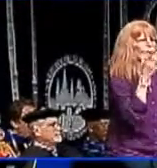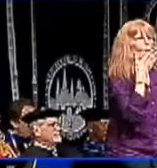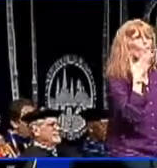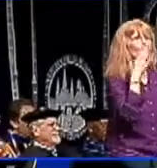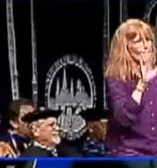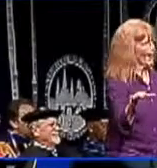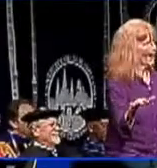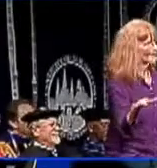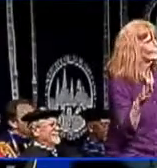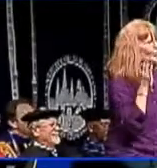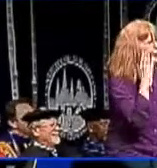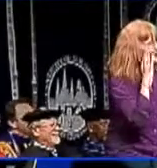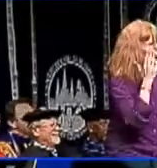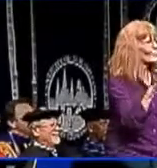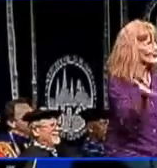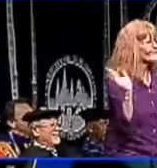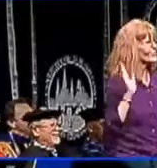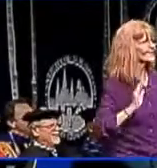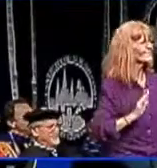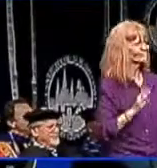speech.